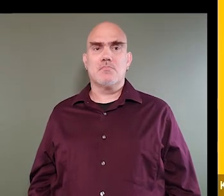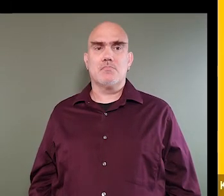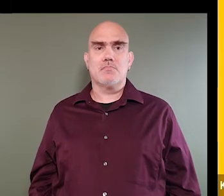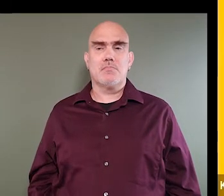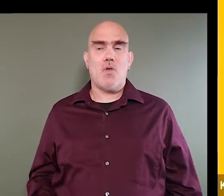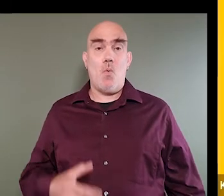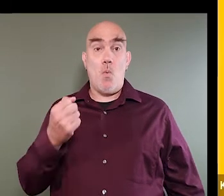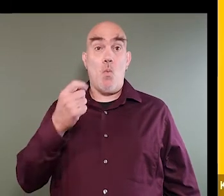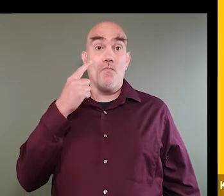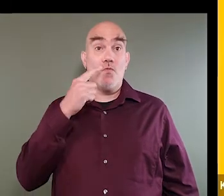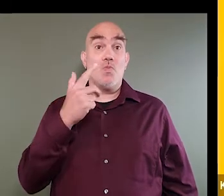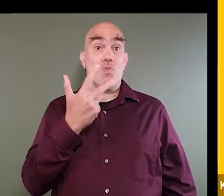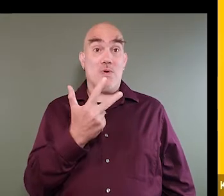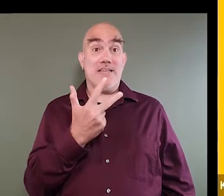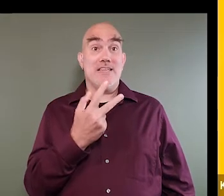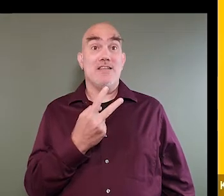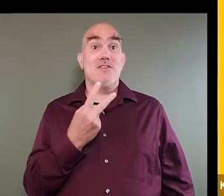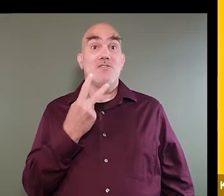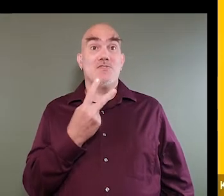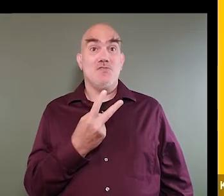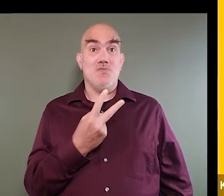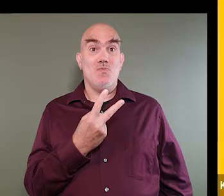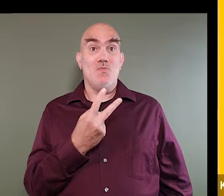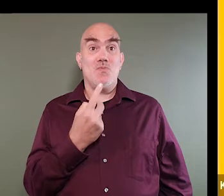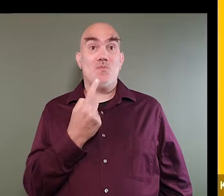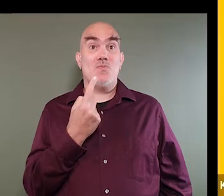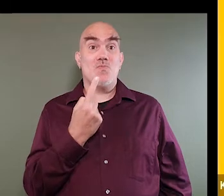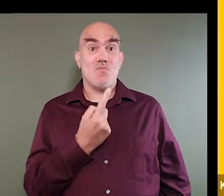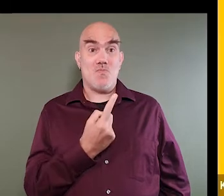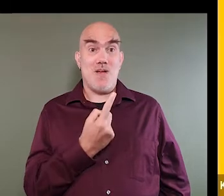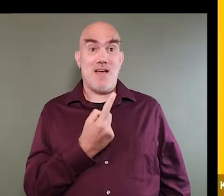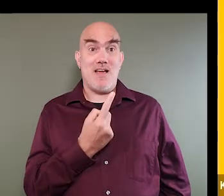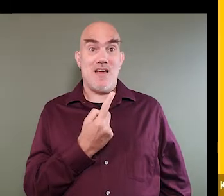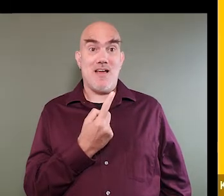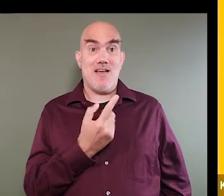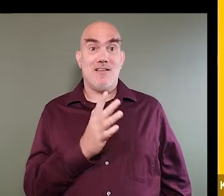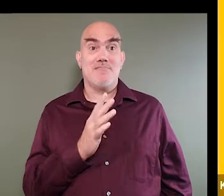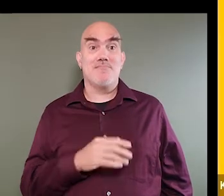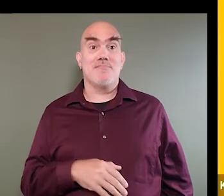And hold it for 3, 2, and